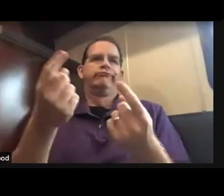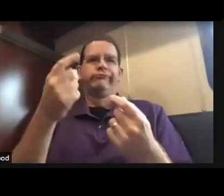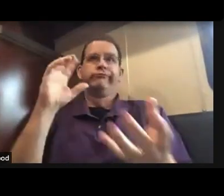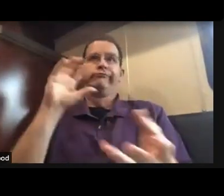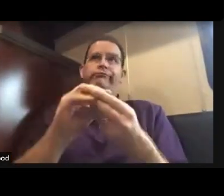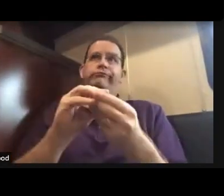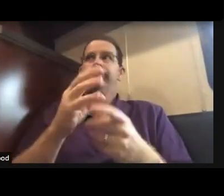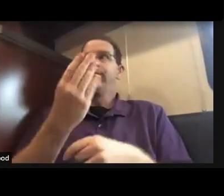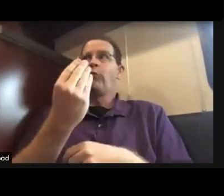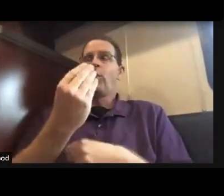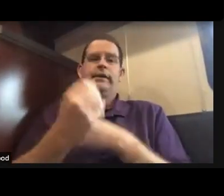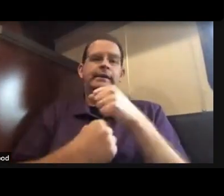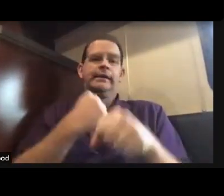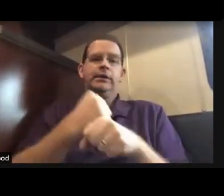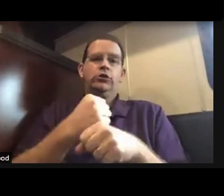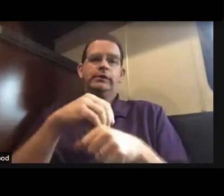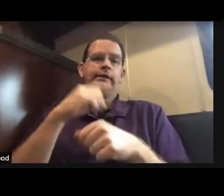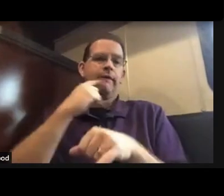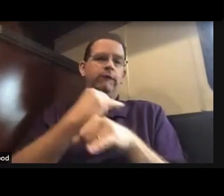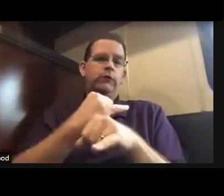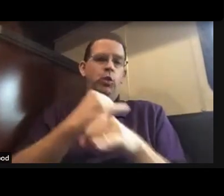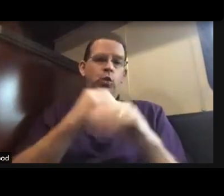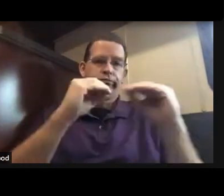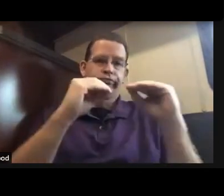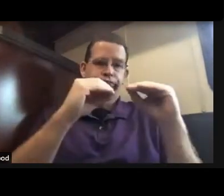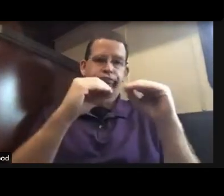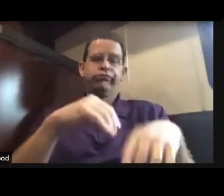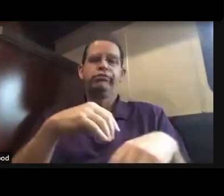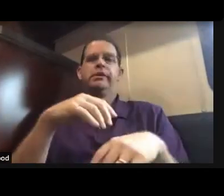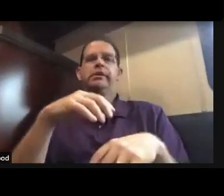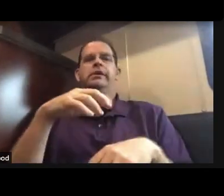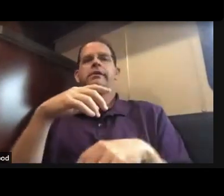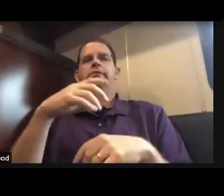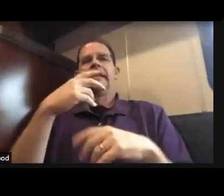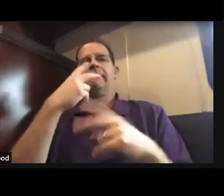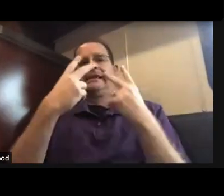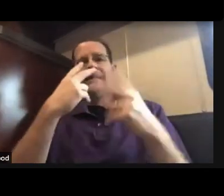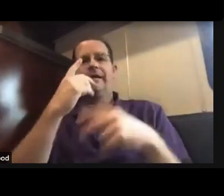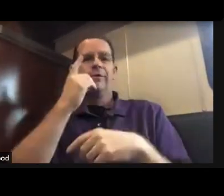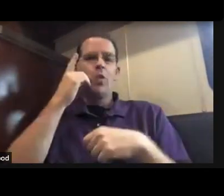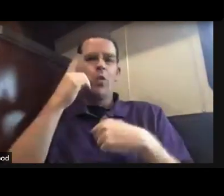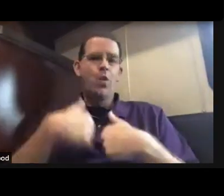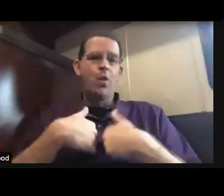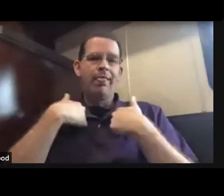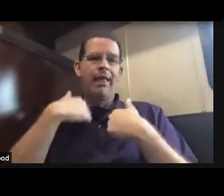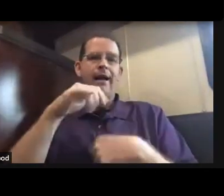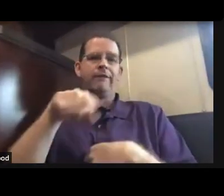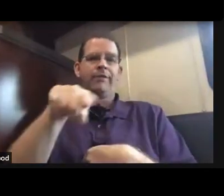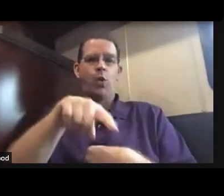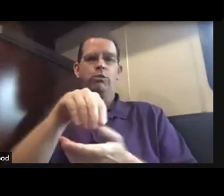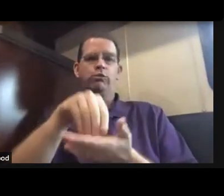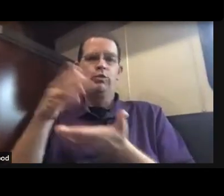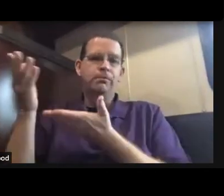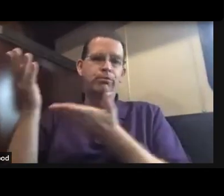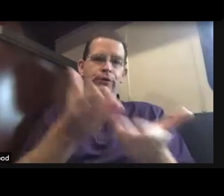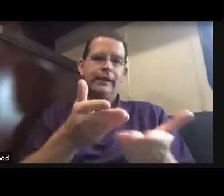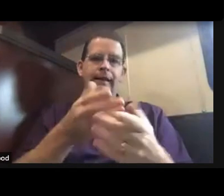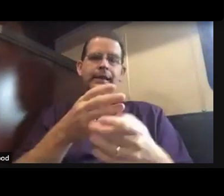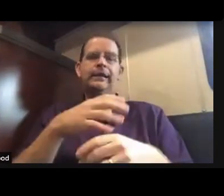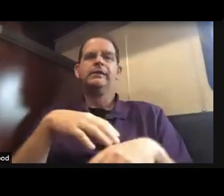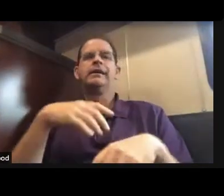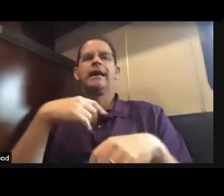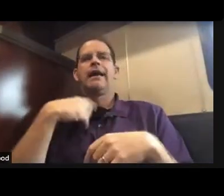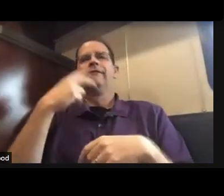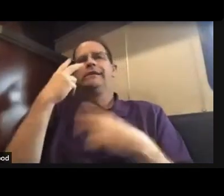environment. And I'd say now I'm on 14 years at the deaf school that I've taught at. I've the dorm